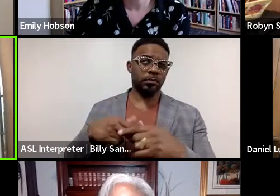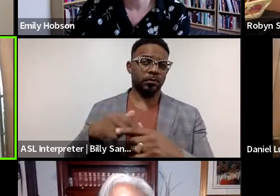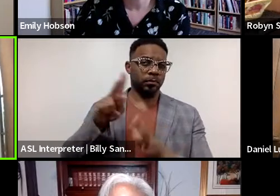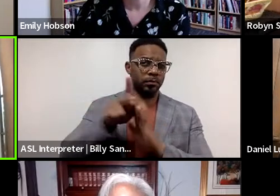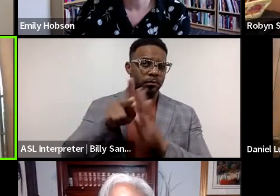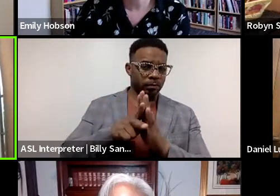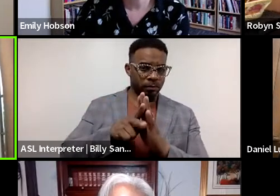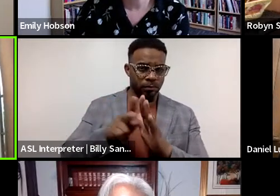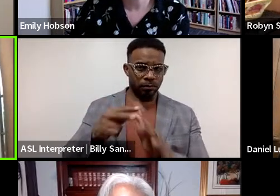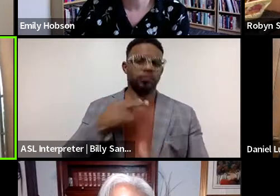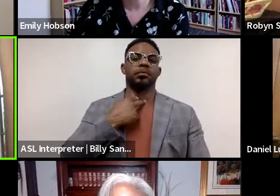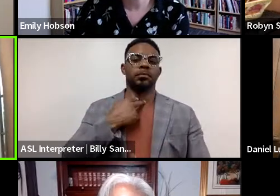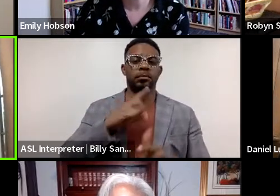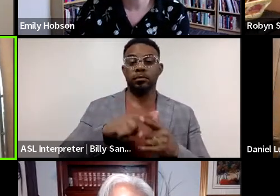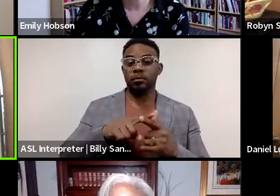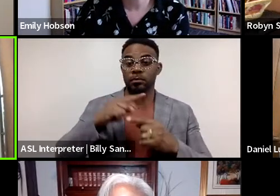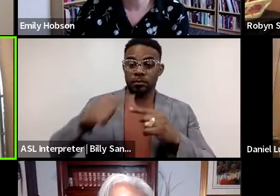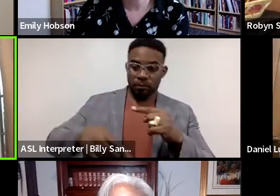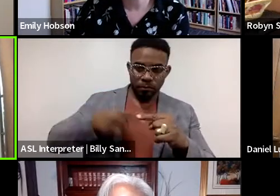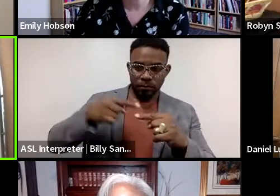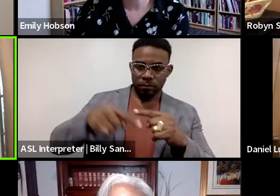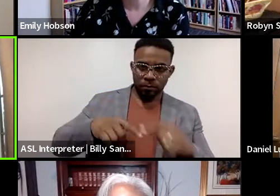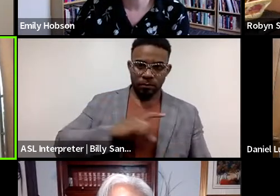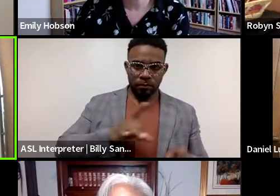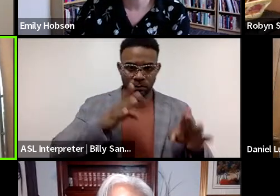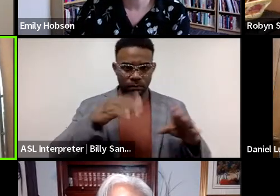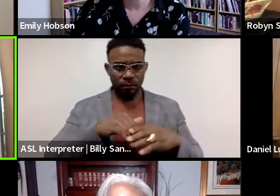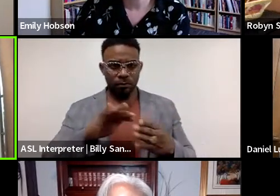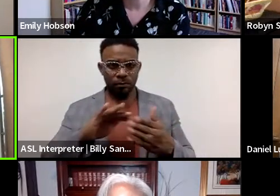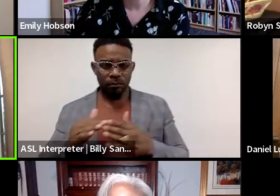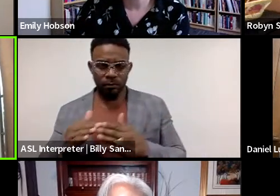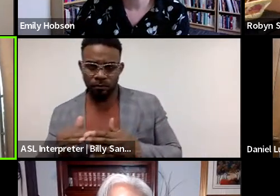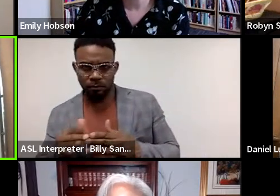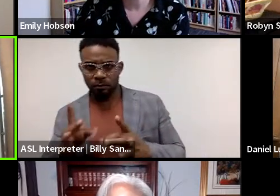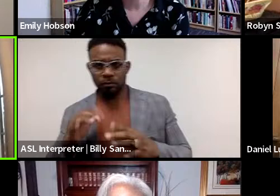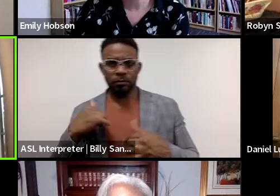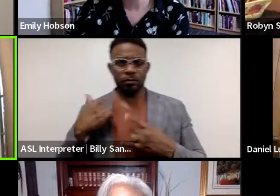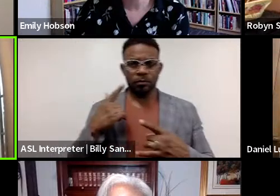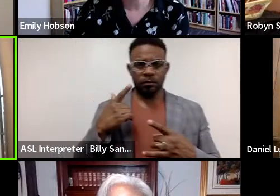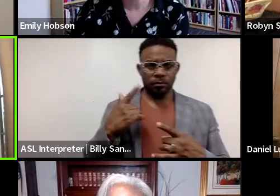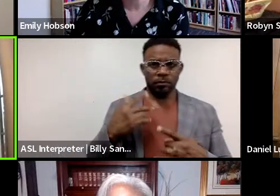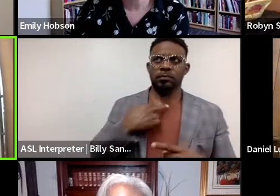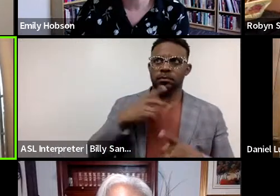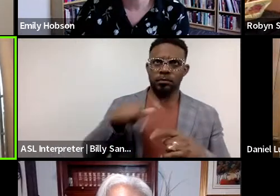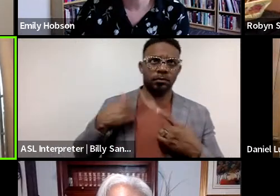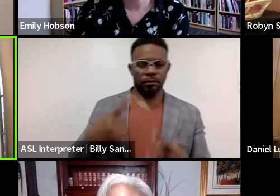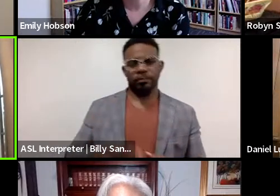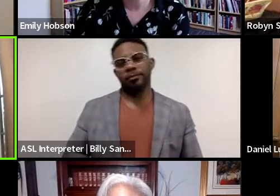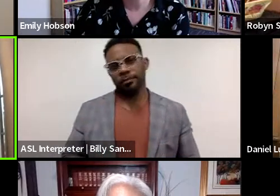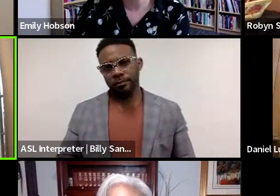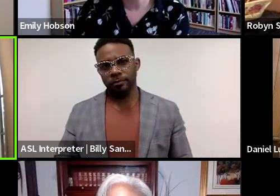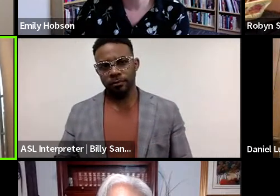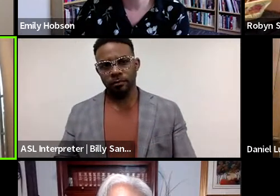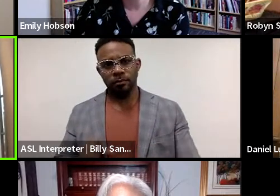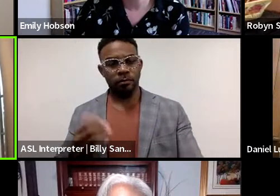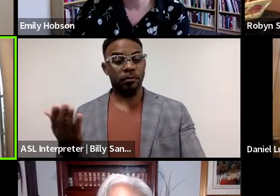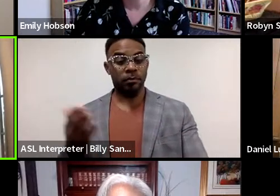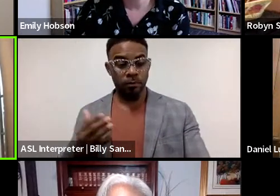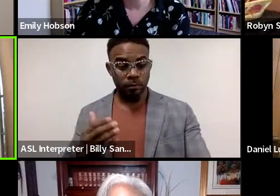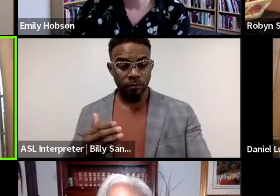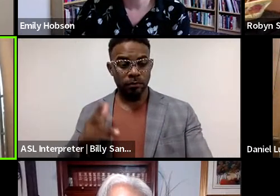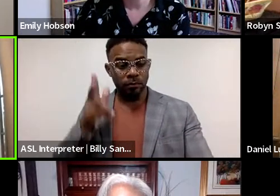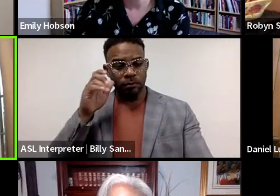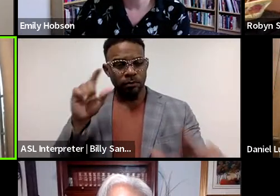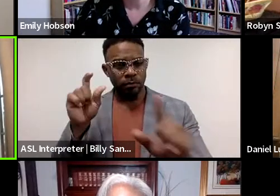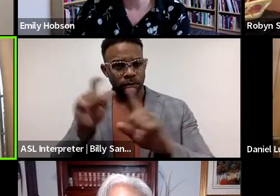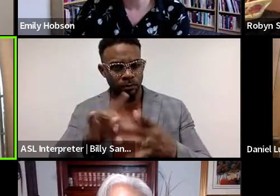policy trap or the cycle of police violence and community violence that we've been stuck in. ever since. So here, terminology, of